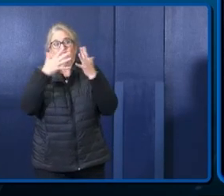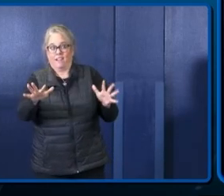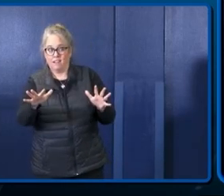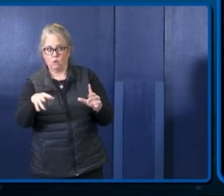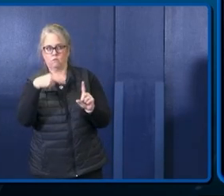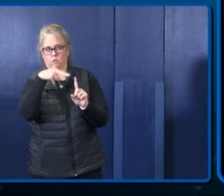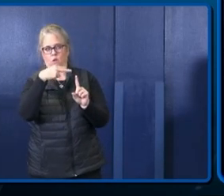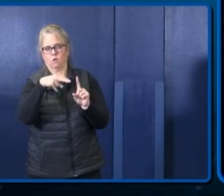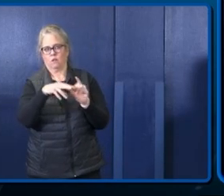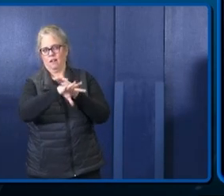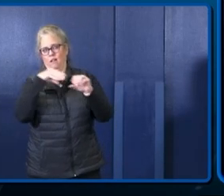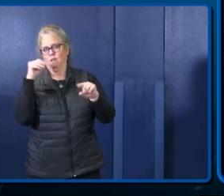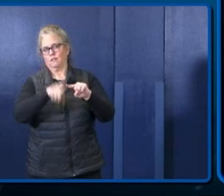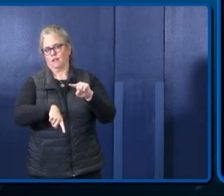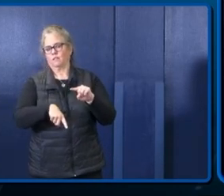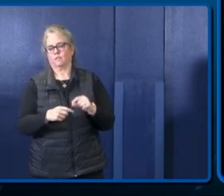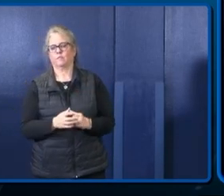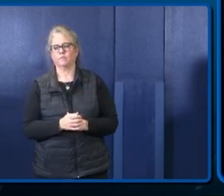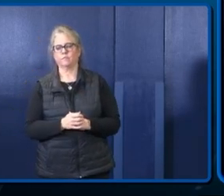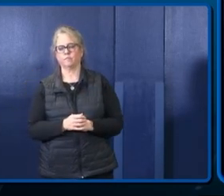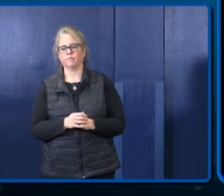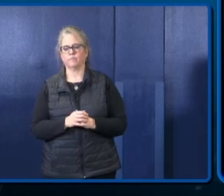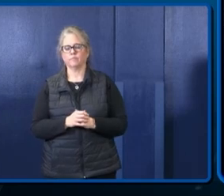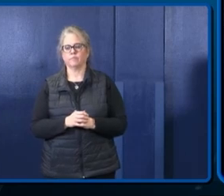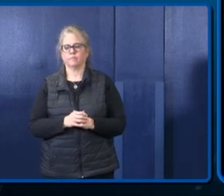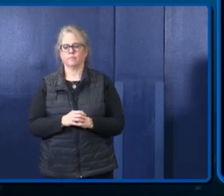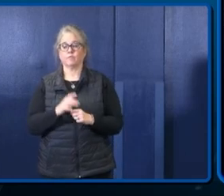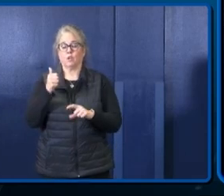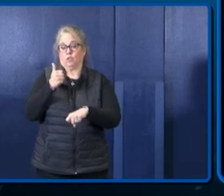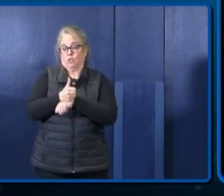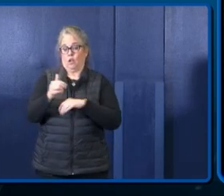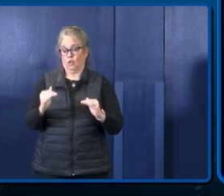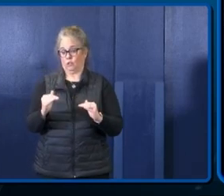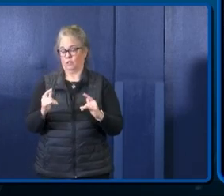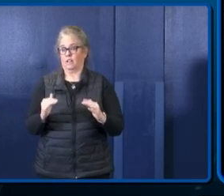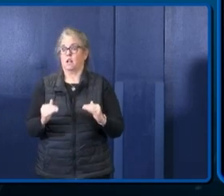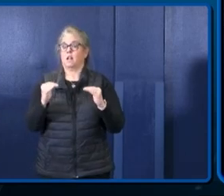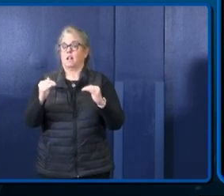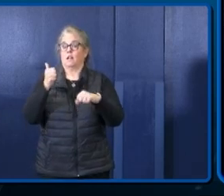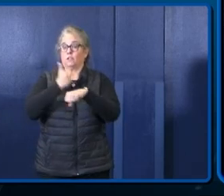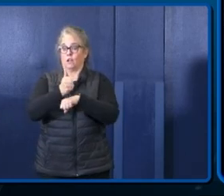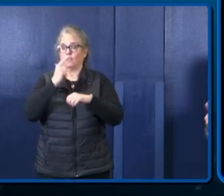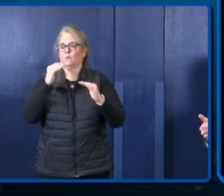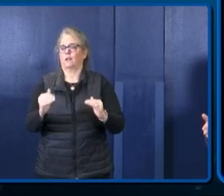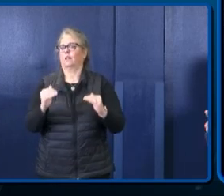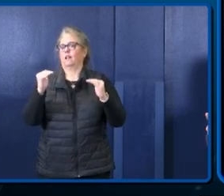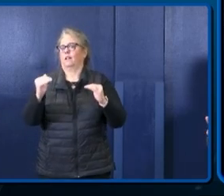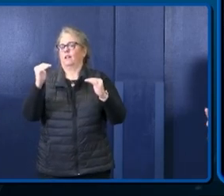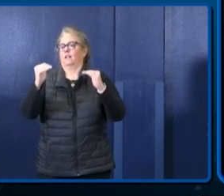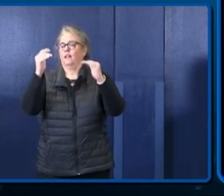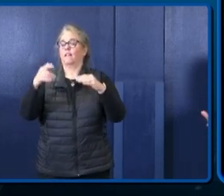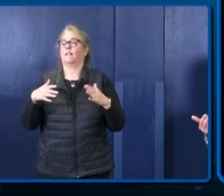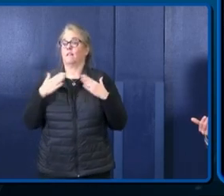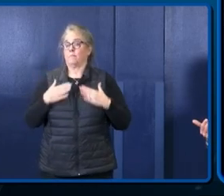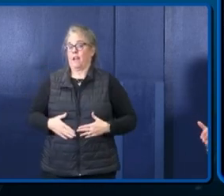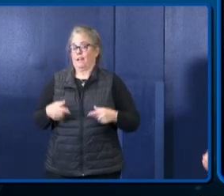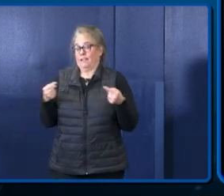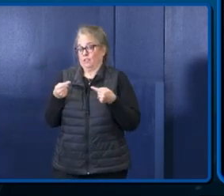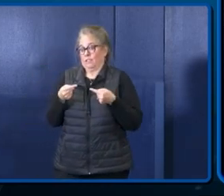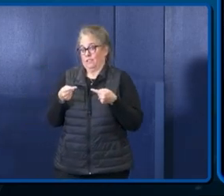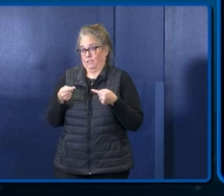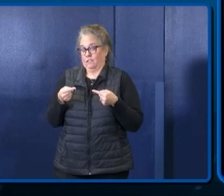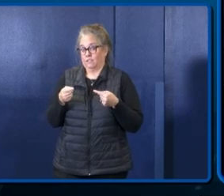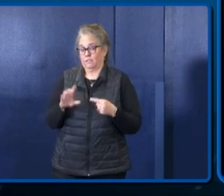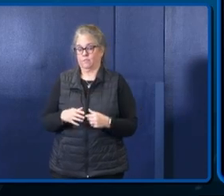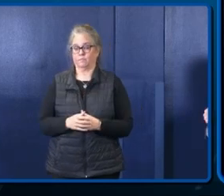charges. To get to that F5, you have to have bodily injury. If there's no bodily injury, but somebody was present, that's a class one misdemeanor.